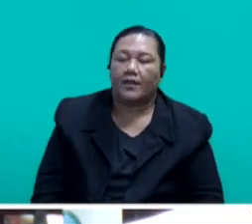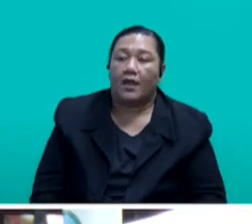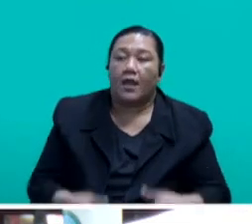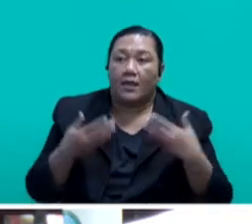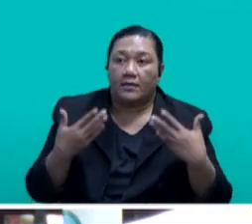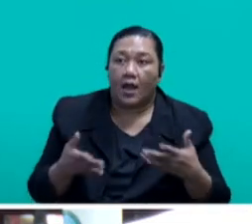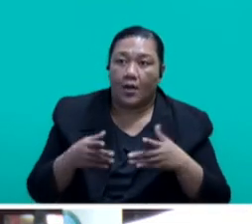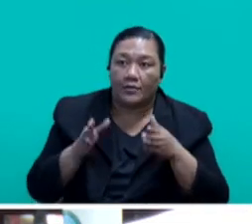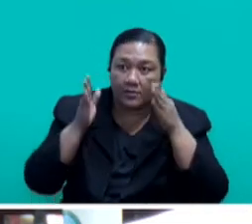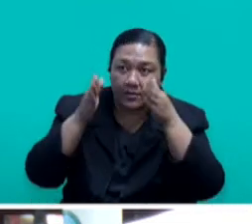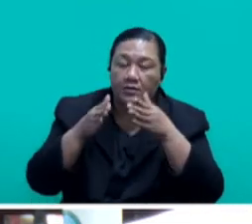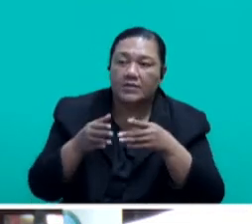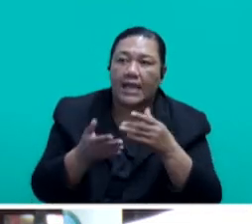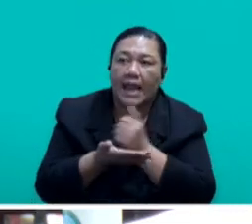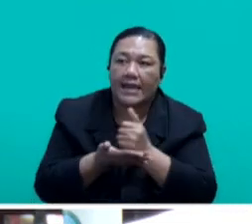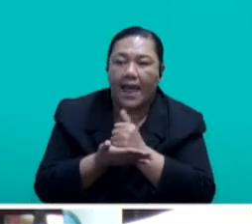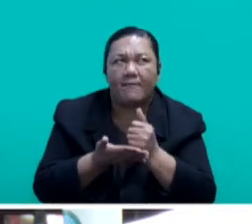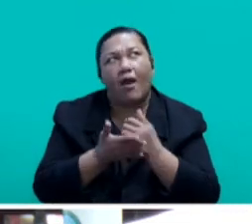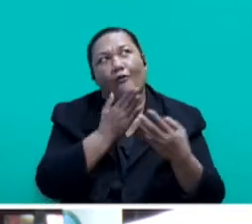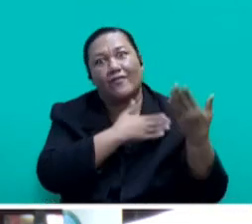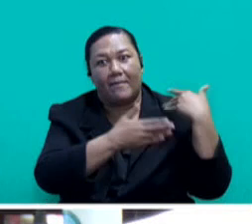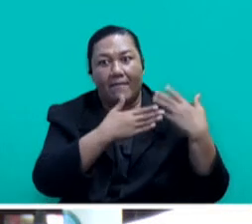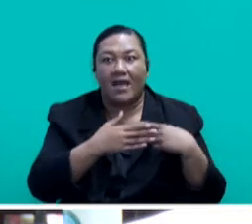up numbers of the past.